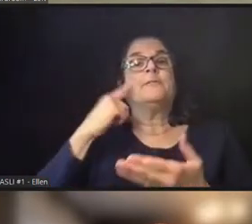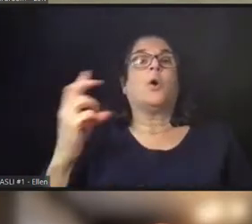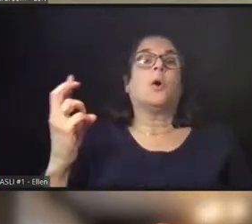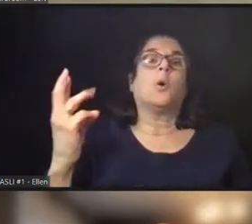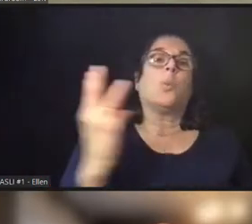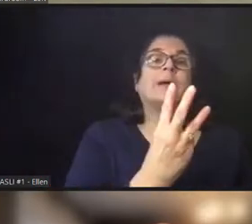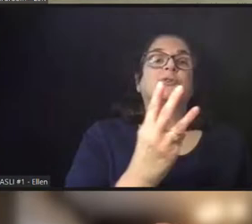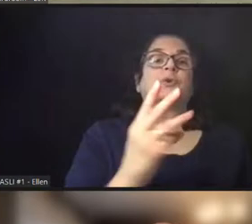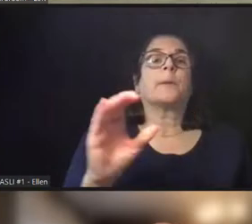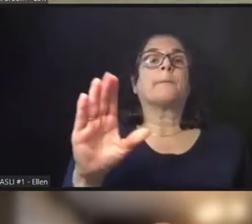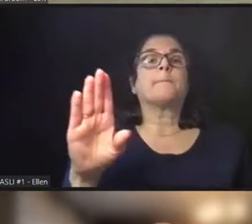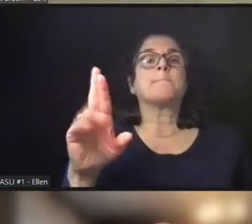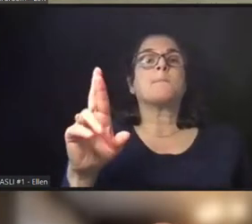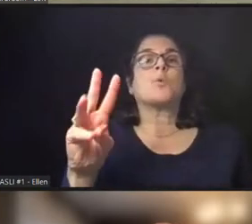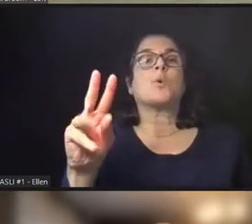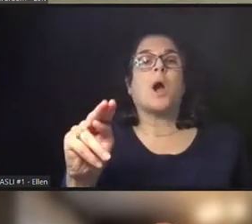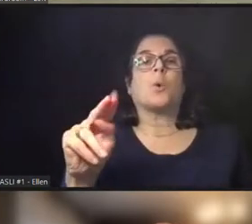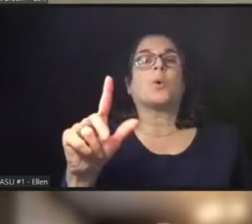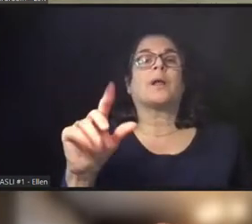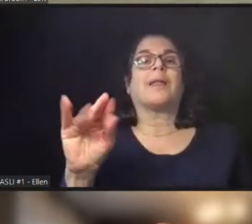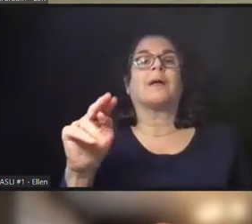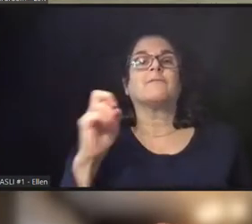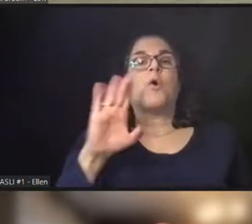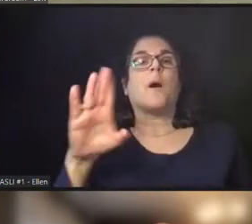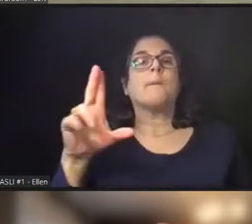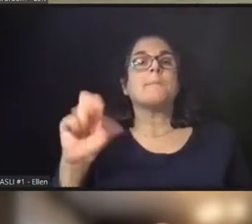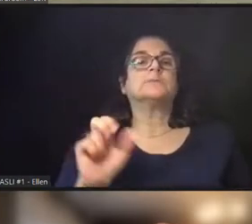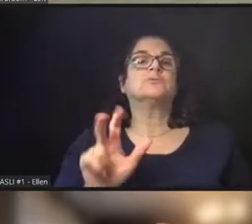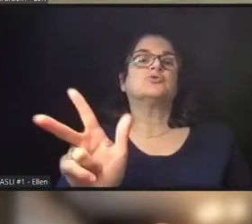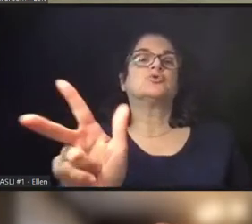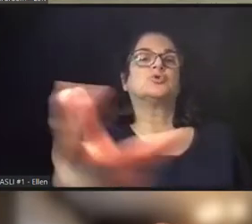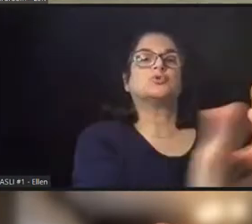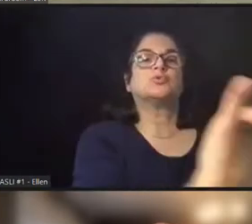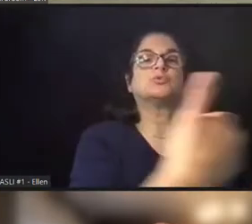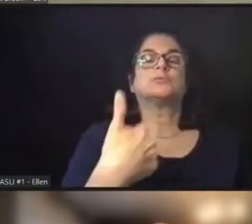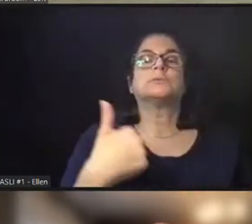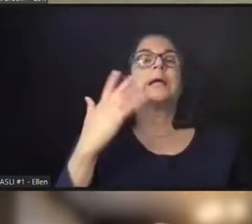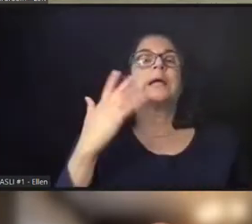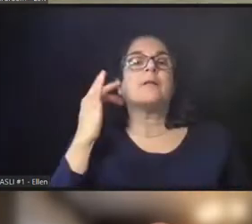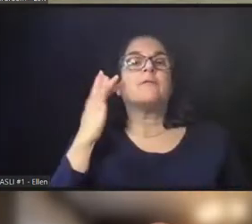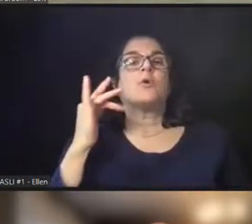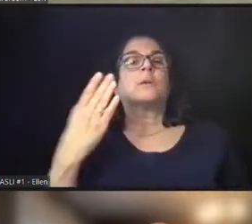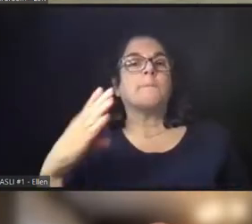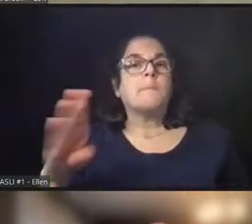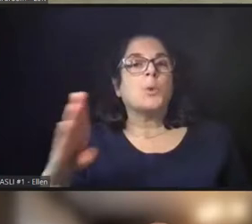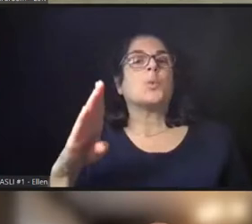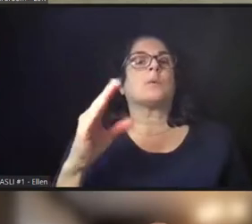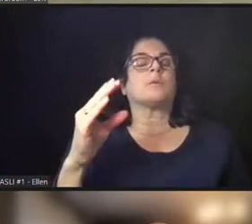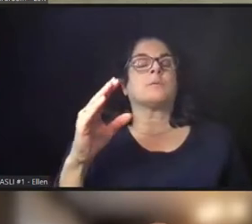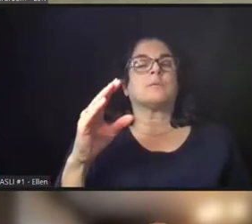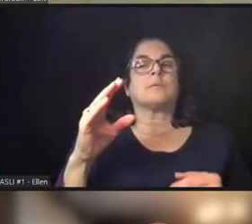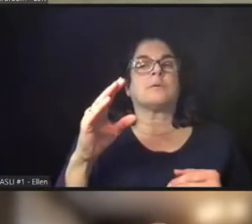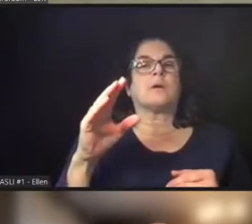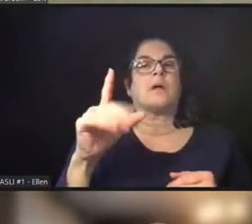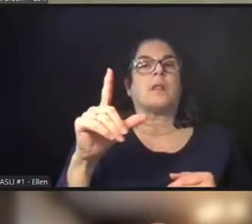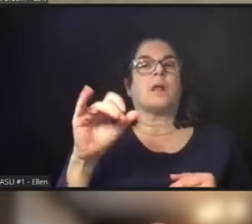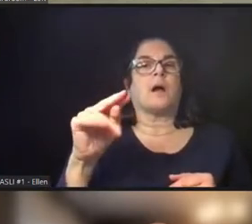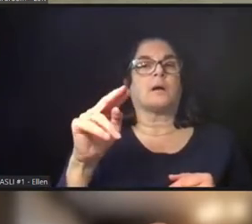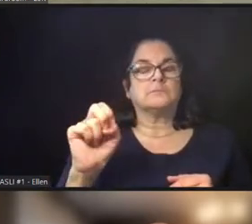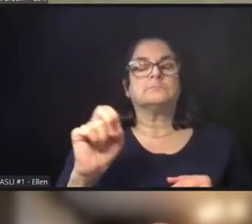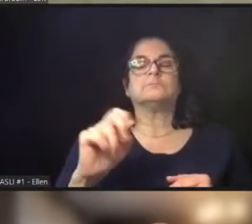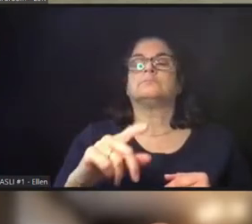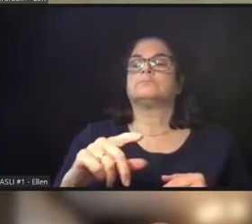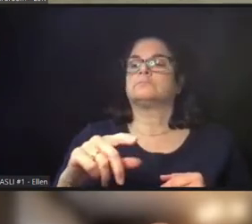turnaround, $5.7 million for California Blue Line Station design, $2 million for the 43rd Street Station